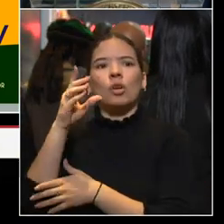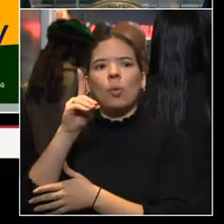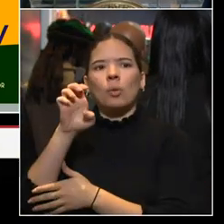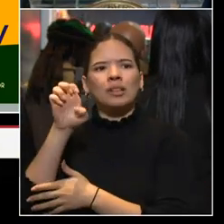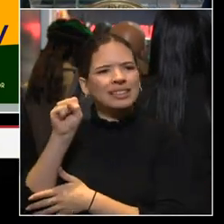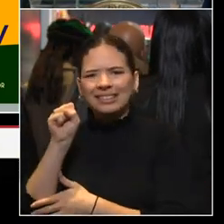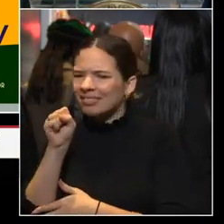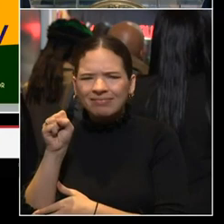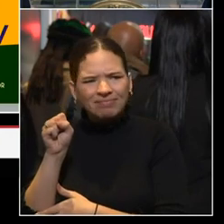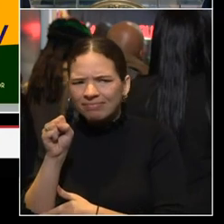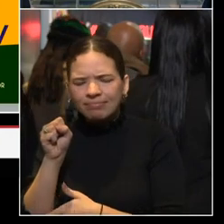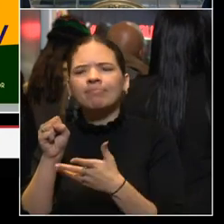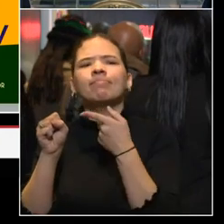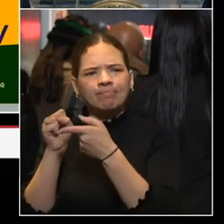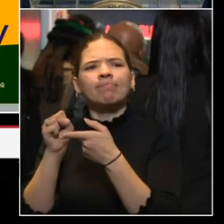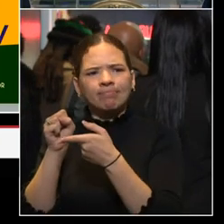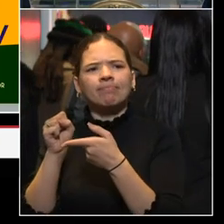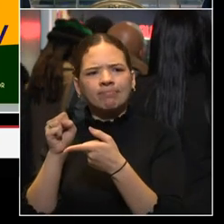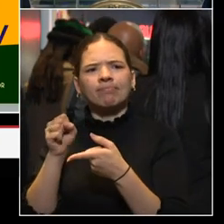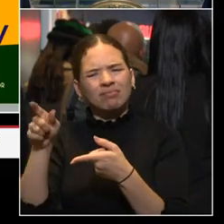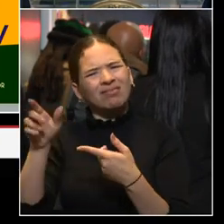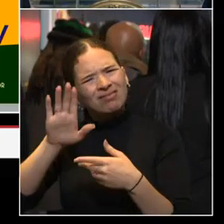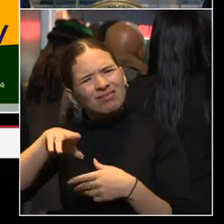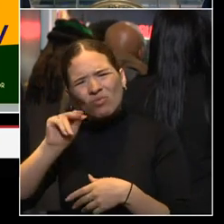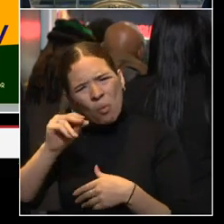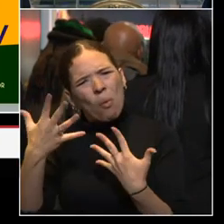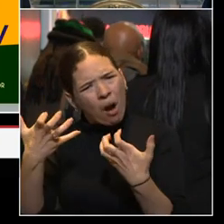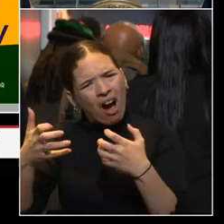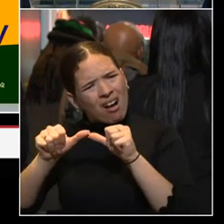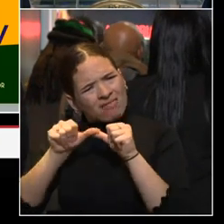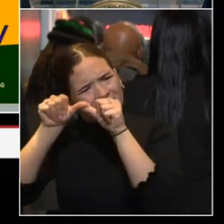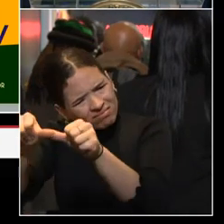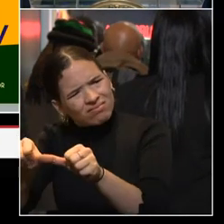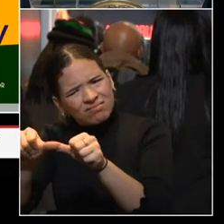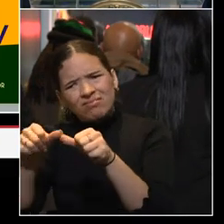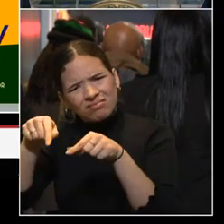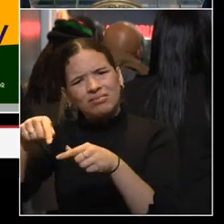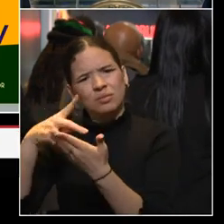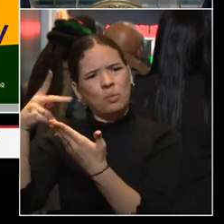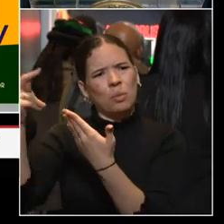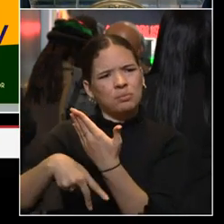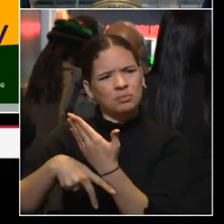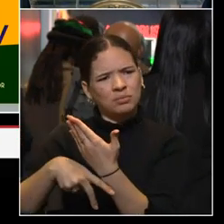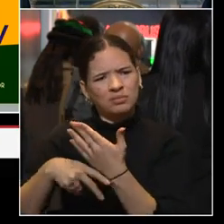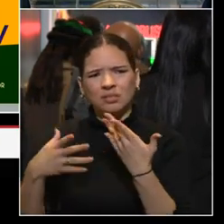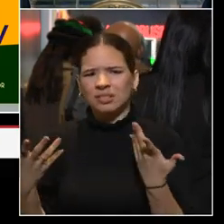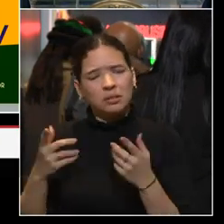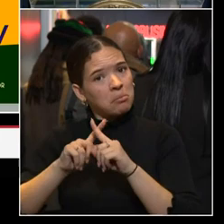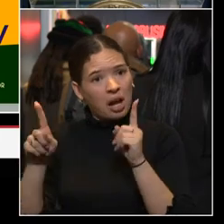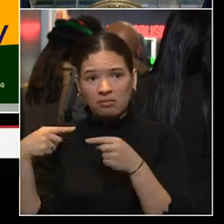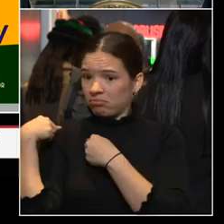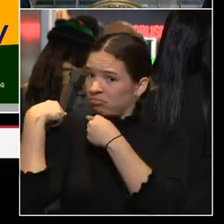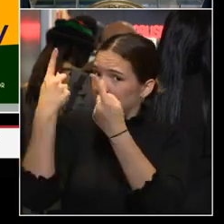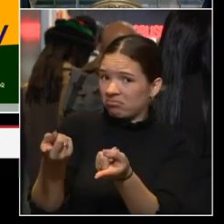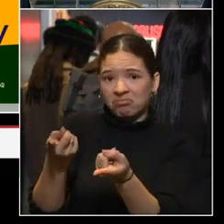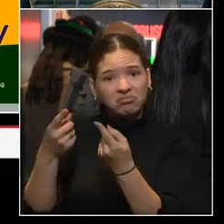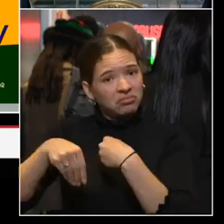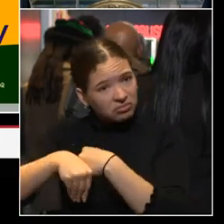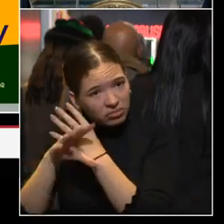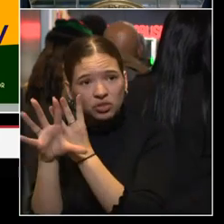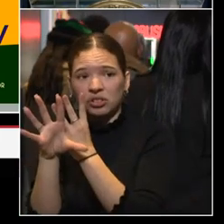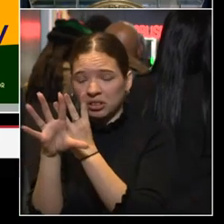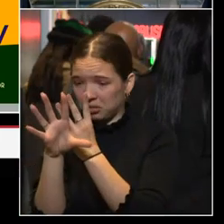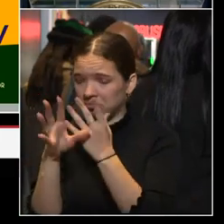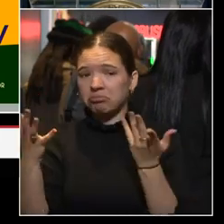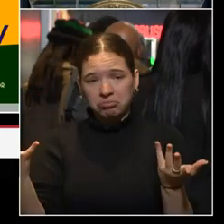Youth Employment Program. And we did that. And we've done that for the last couple of years. But this year, I'm pleased to announce that we